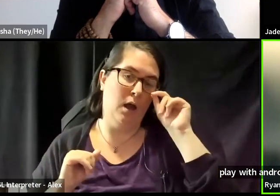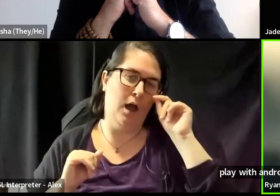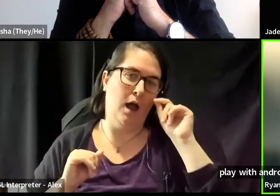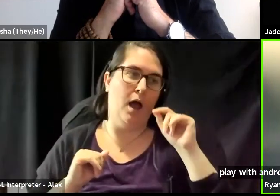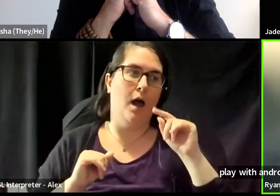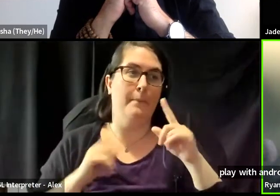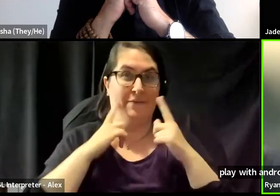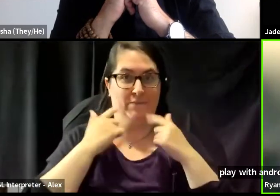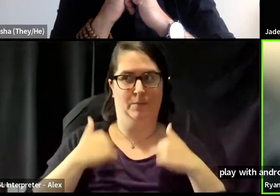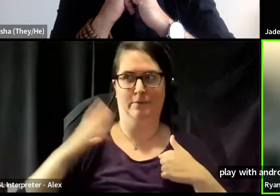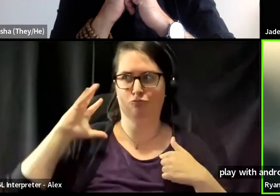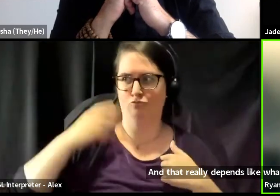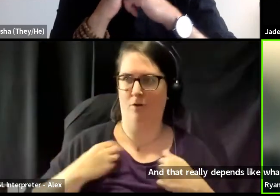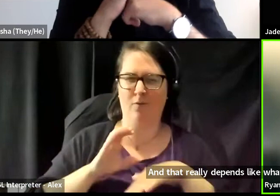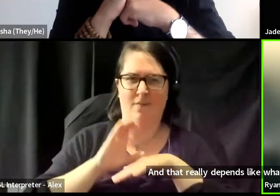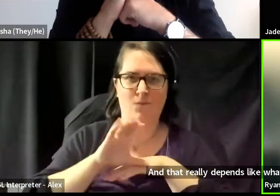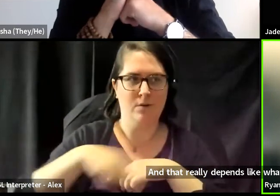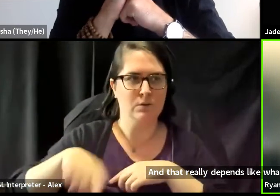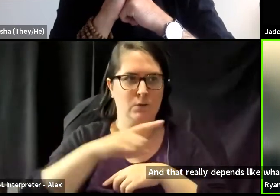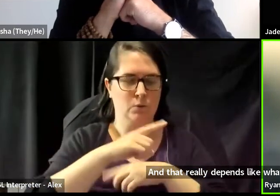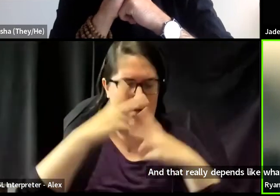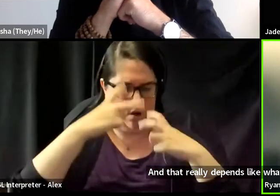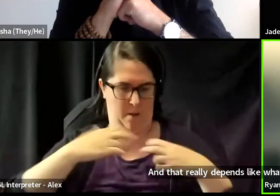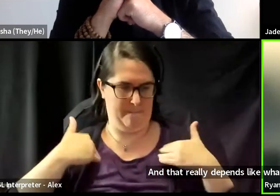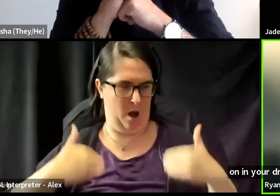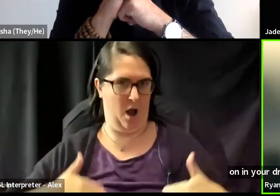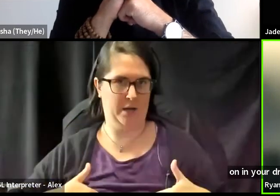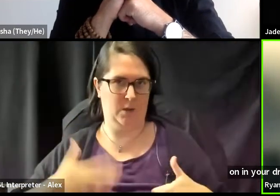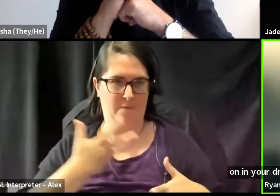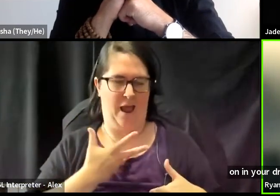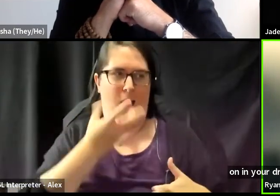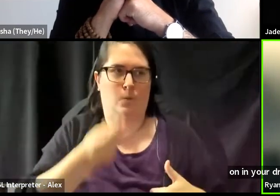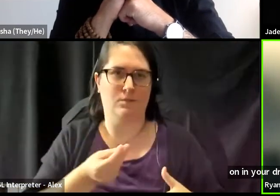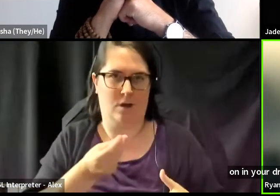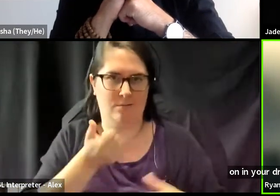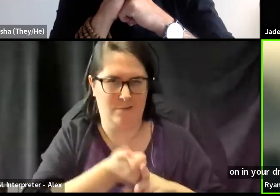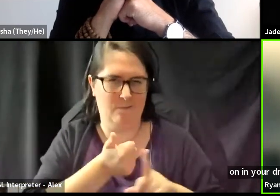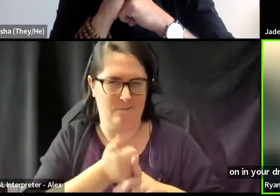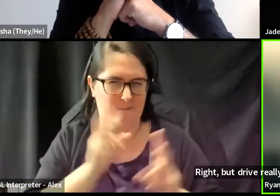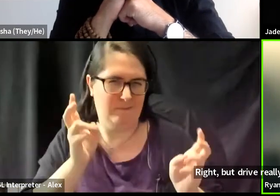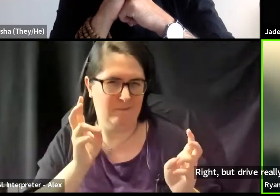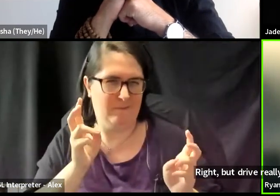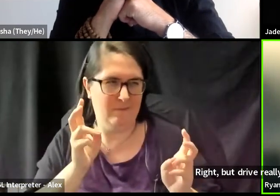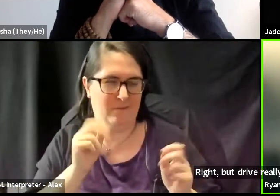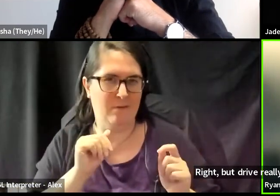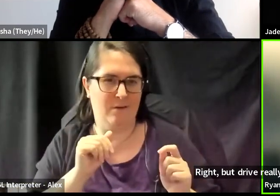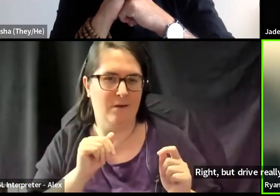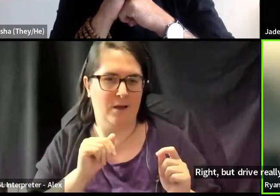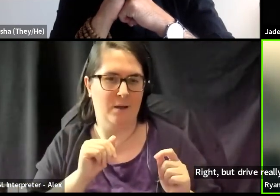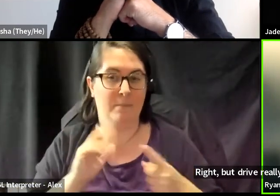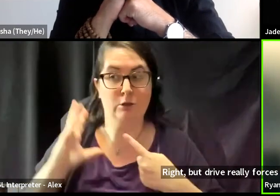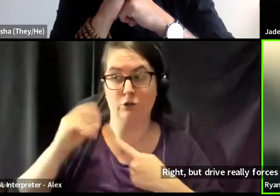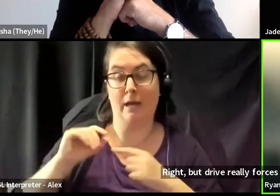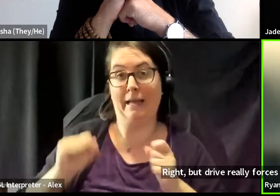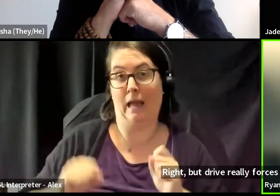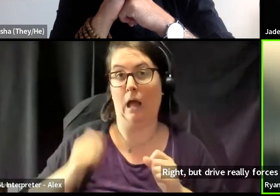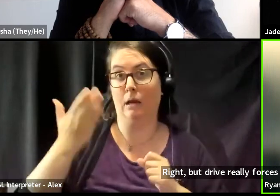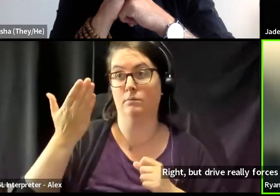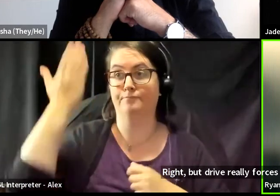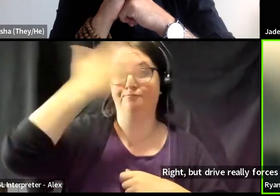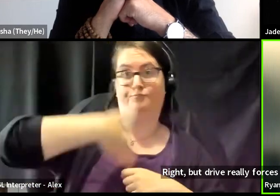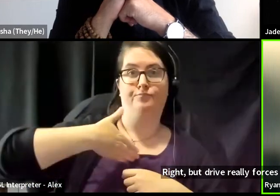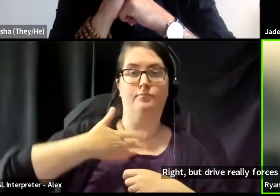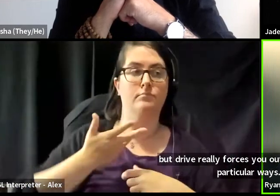really forces you outside of your body in particular ways, right? Because, you know, for a lot of us, drag operates as, it can be a shield for some people, it can